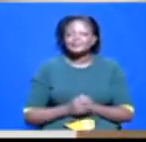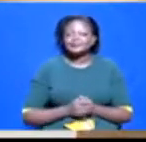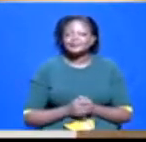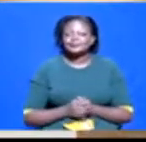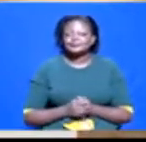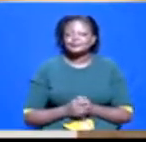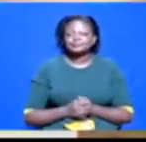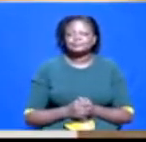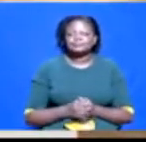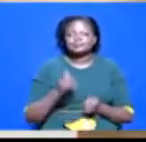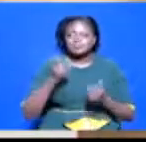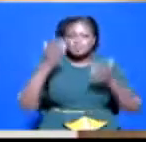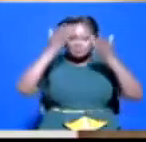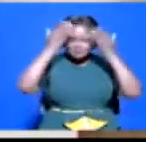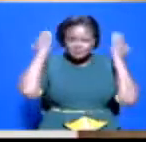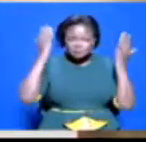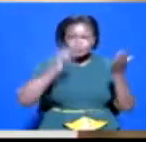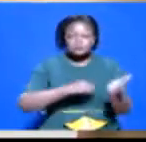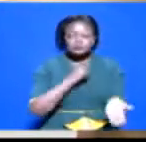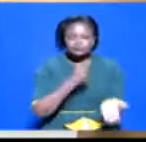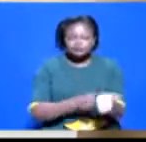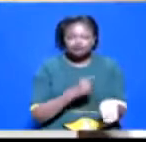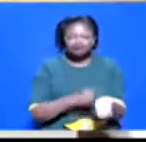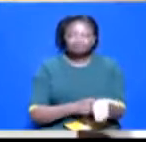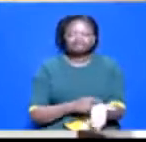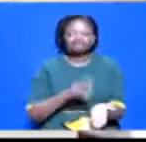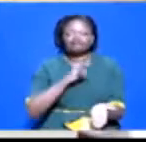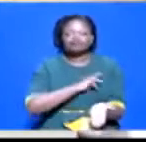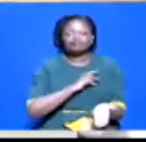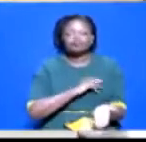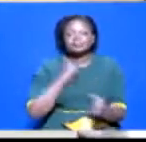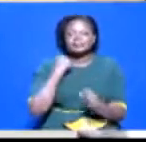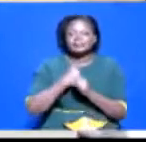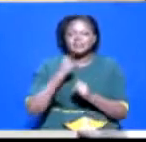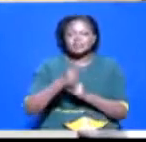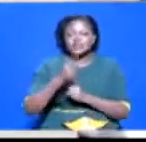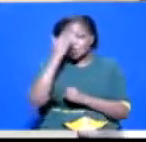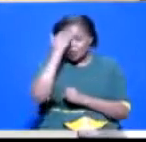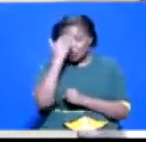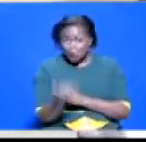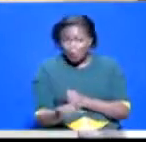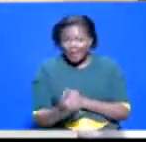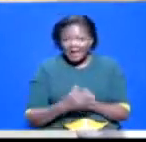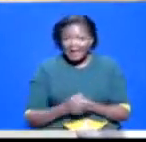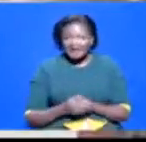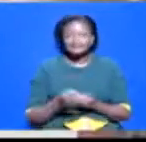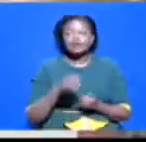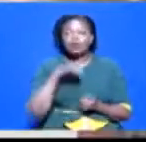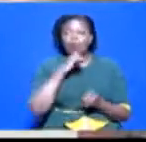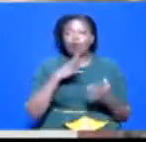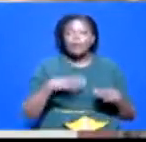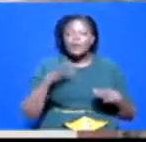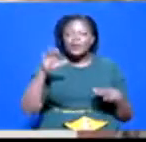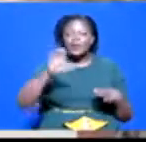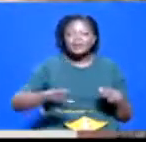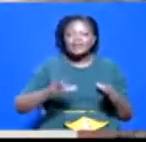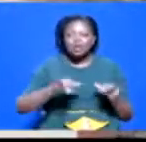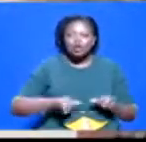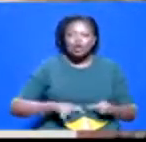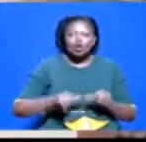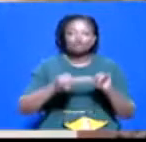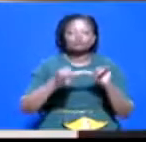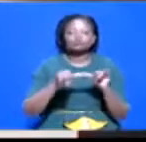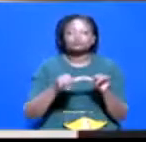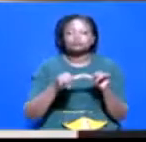and Compassion, says it took the initiative after it emerged that many senior citizens in the area are continuously subjected